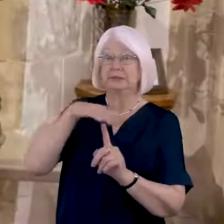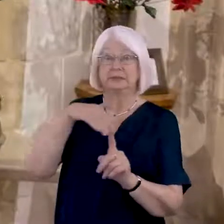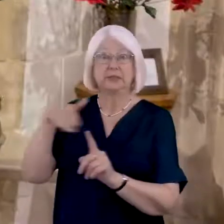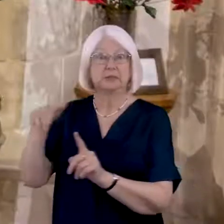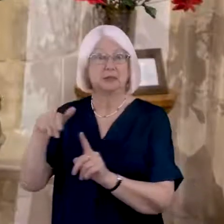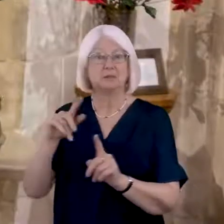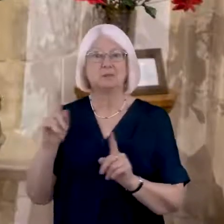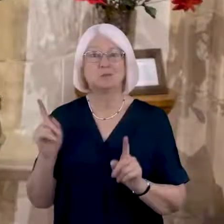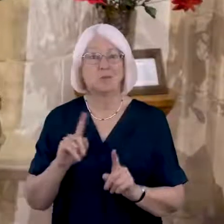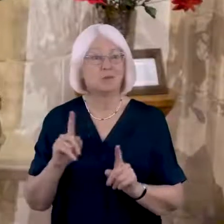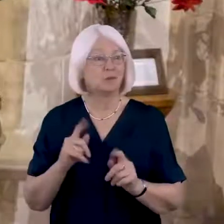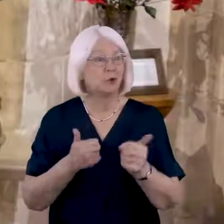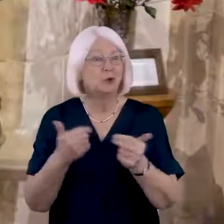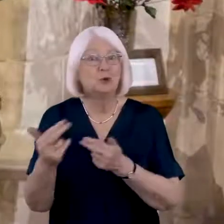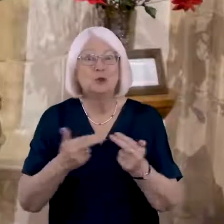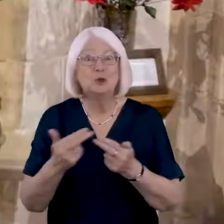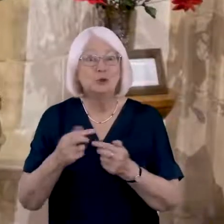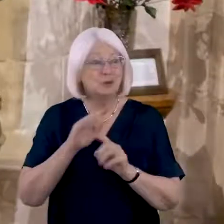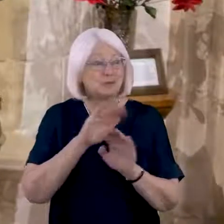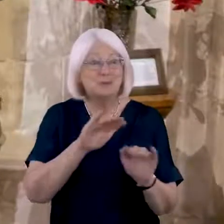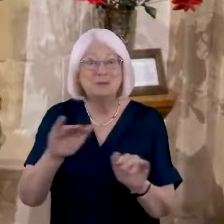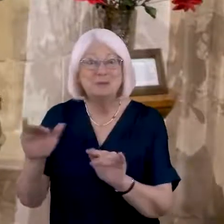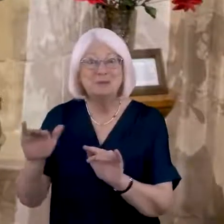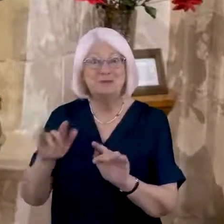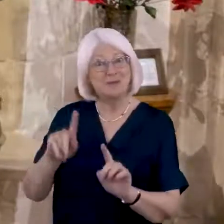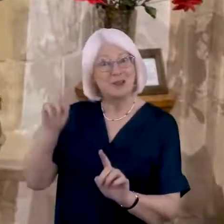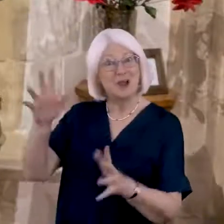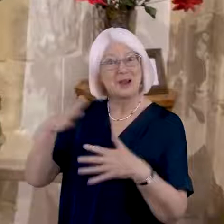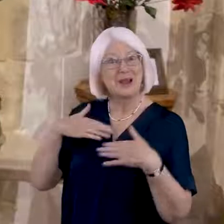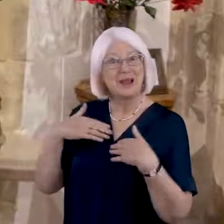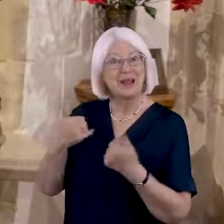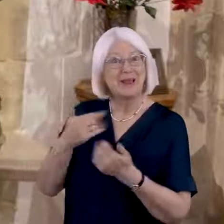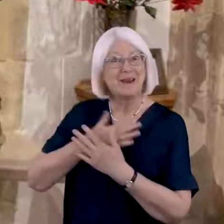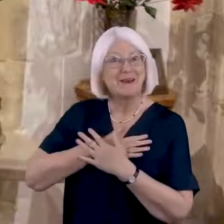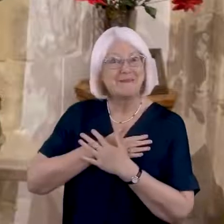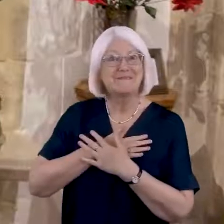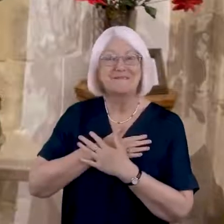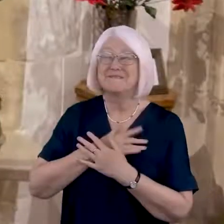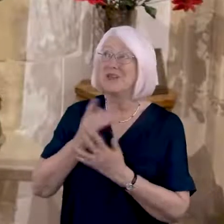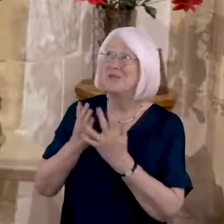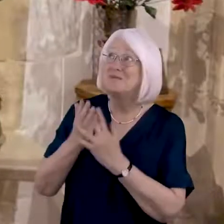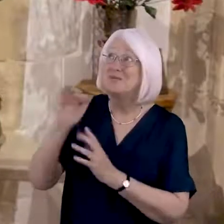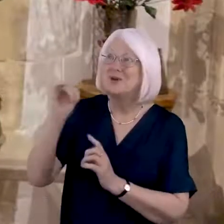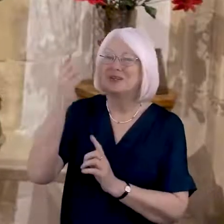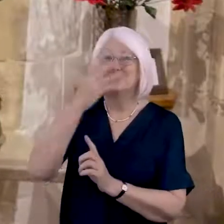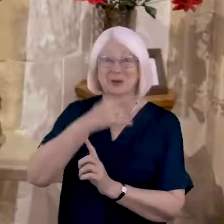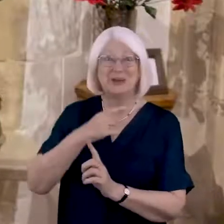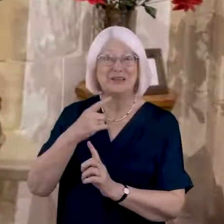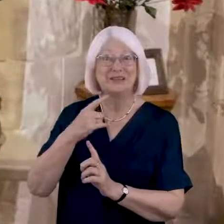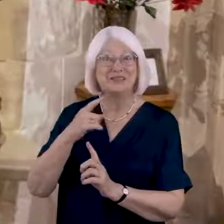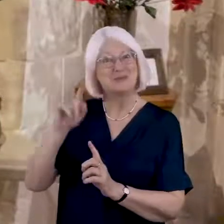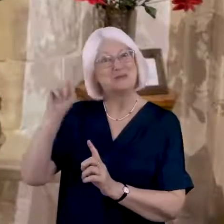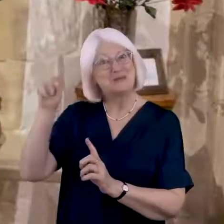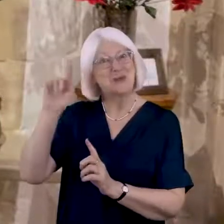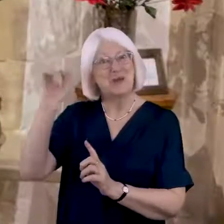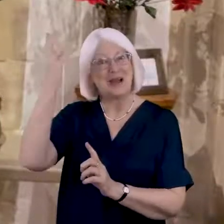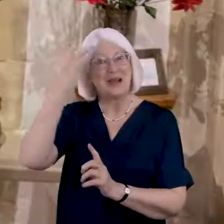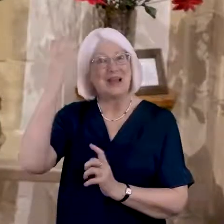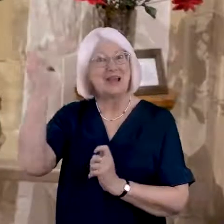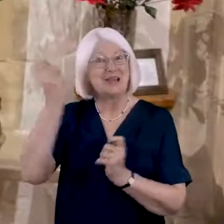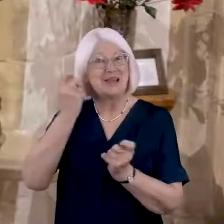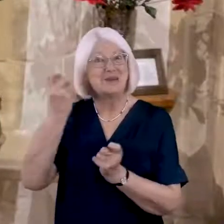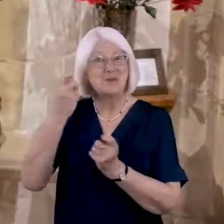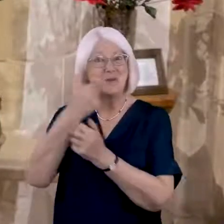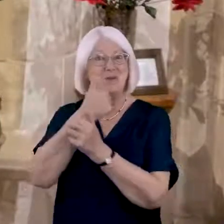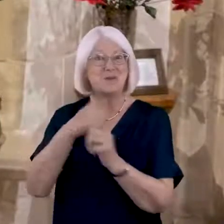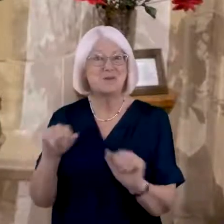Send us to tell the world the good news of your healing love. Father, by your Spirit, bring in